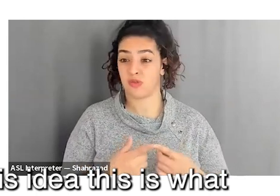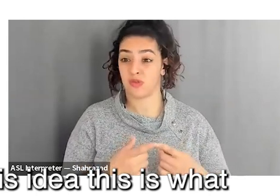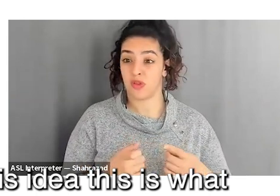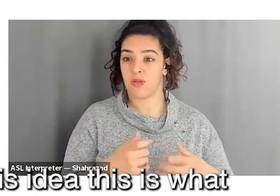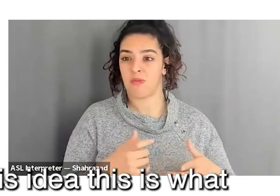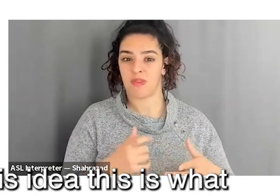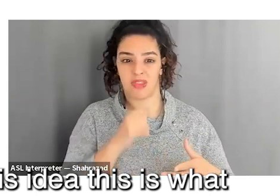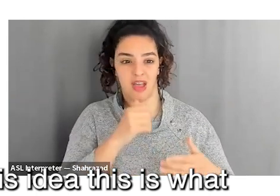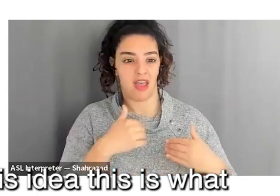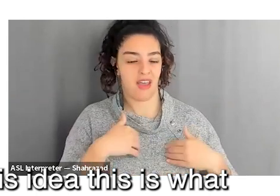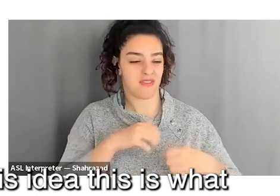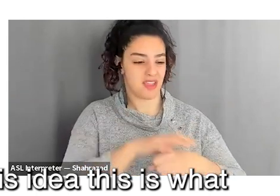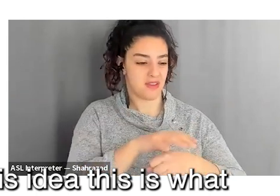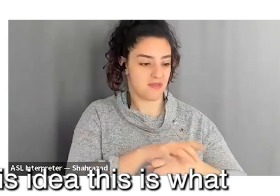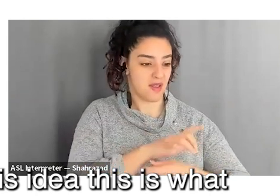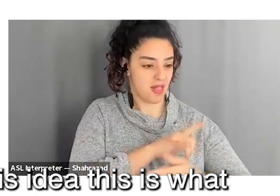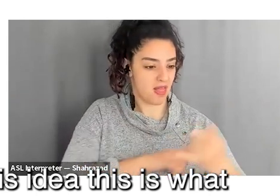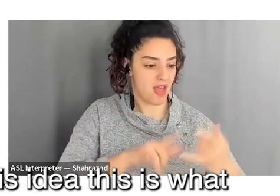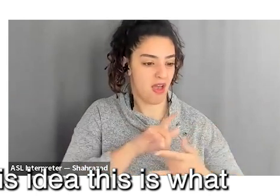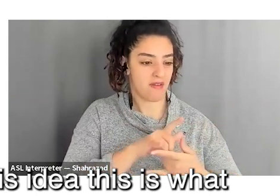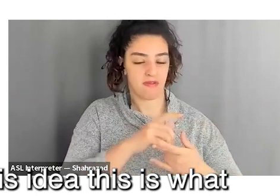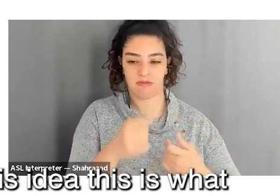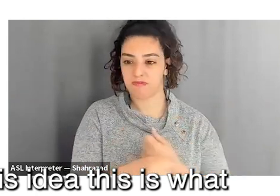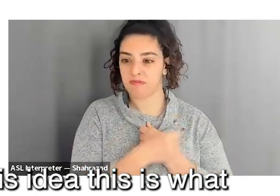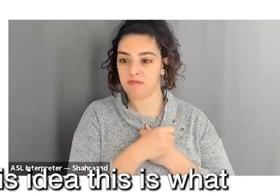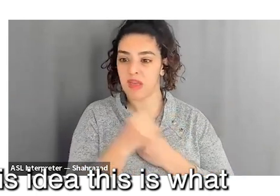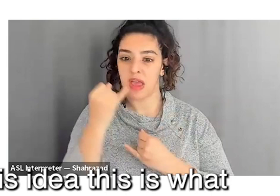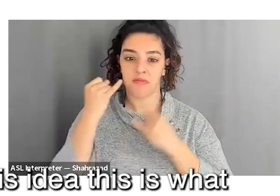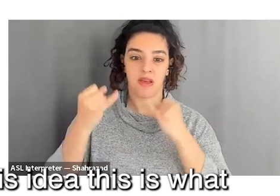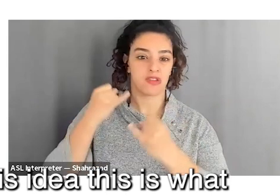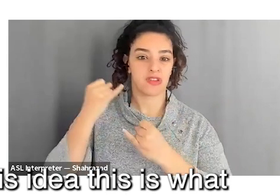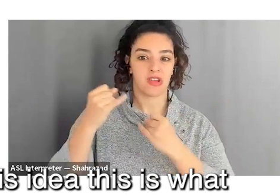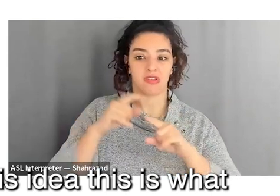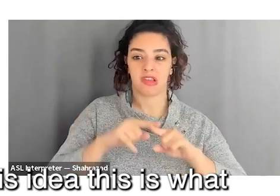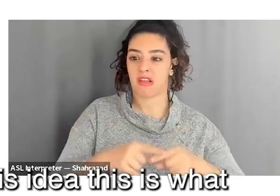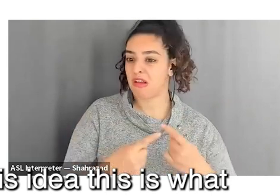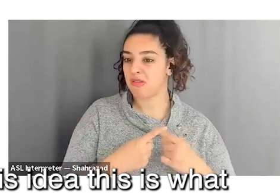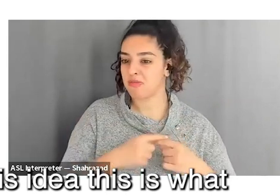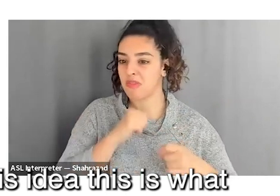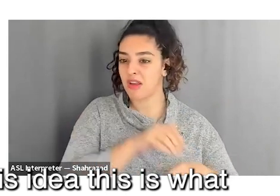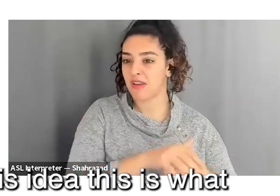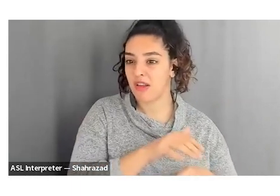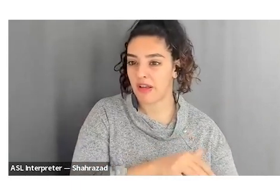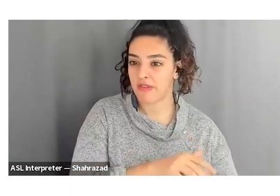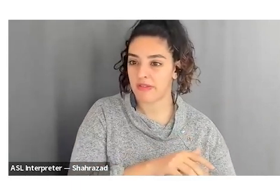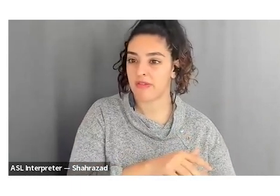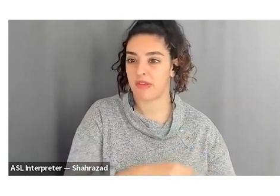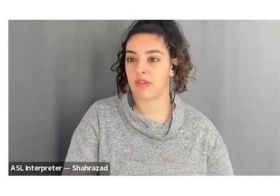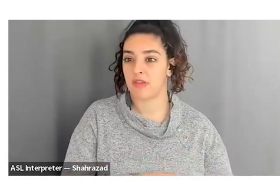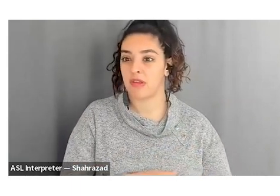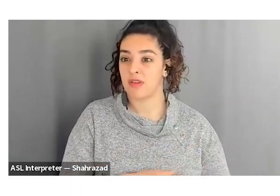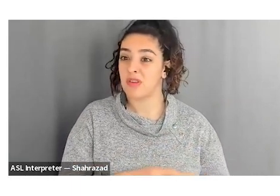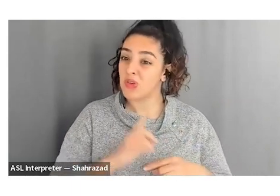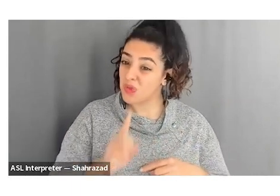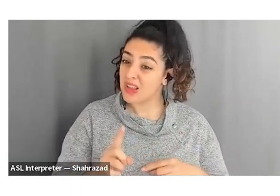and imagination and interdependence that, we can't fight the real problem, which is